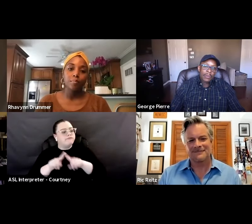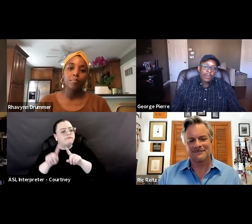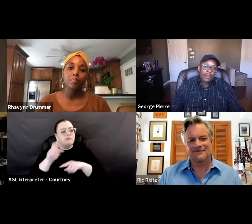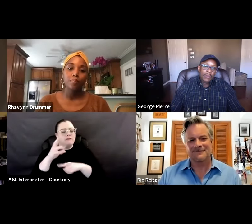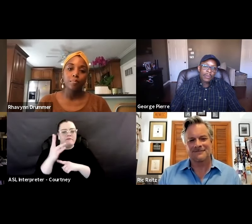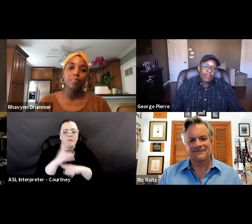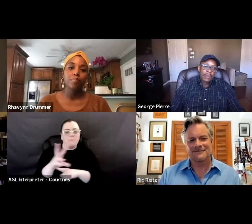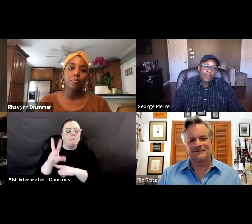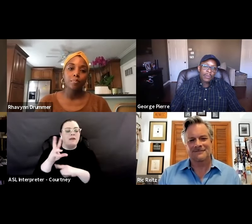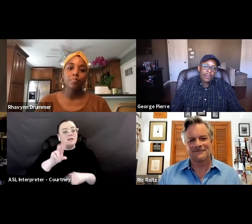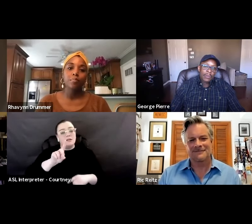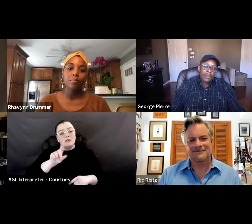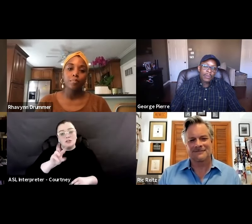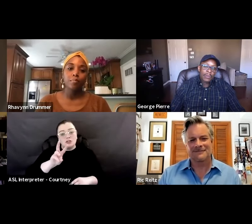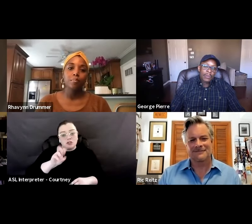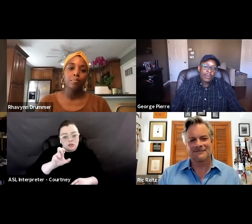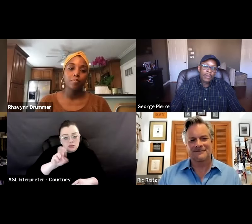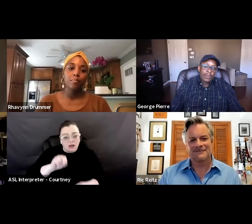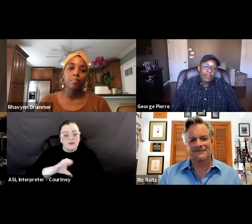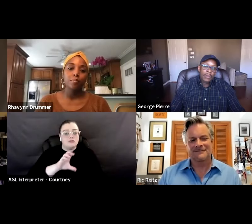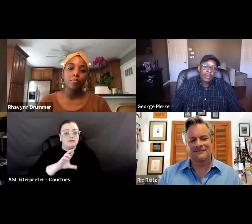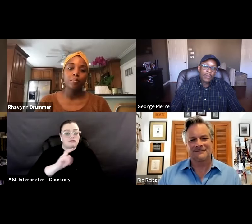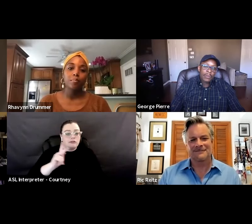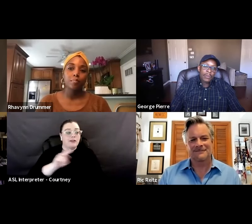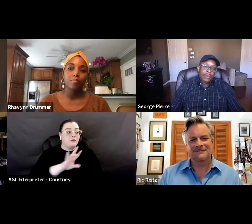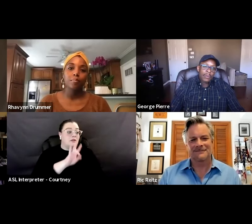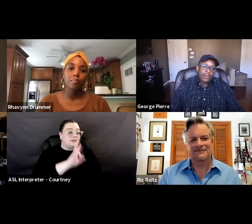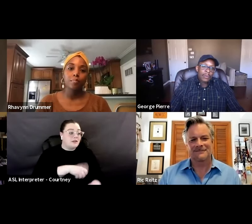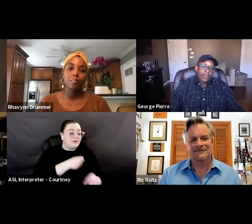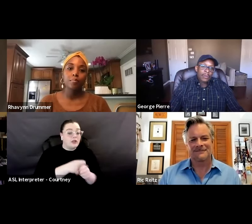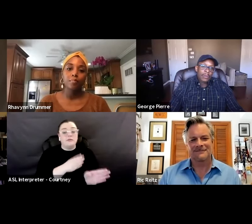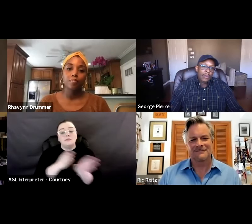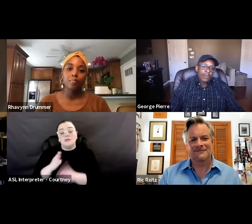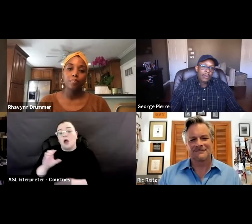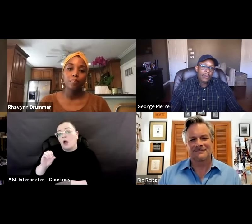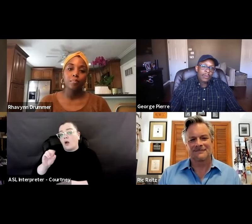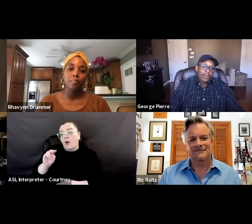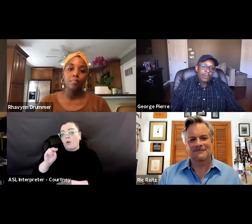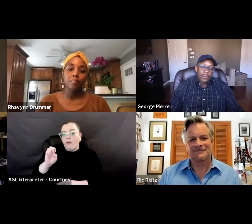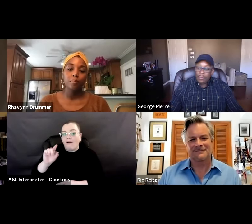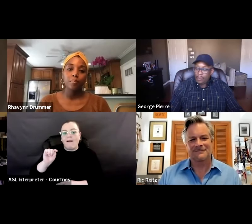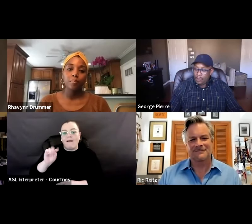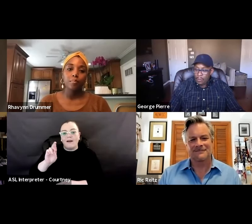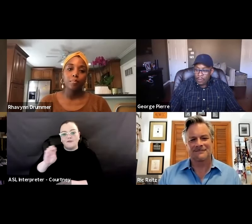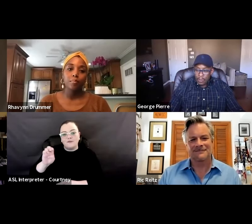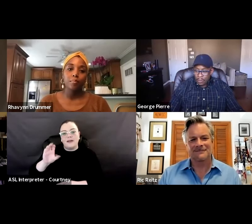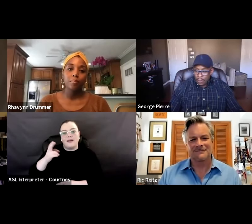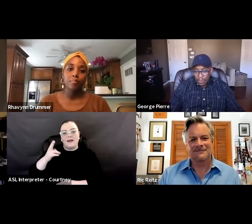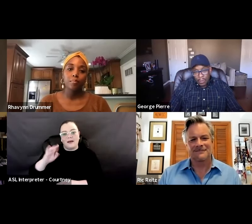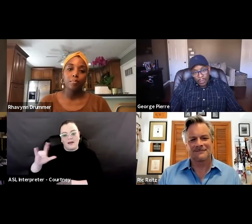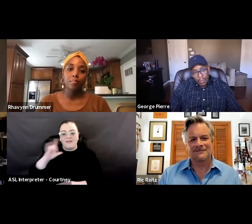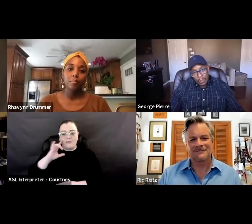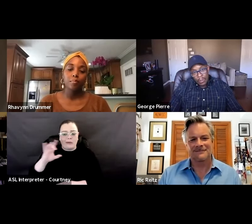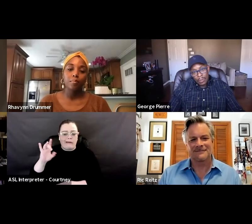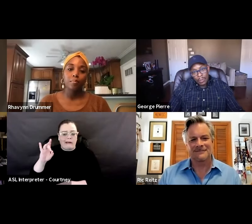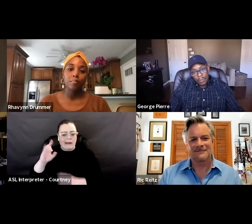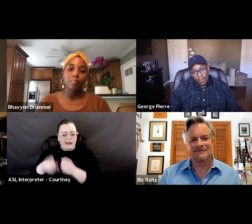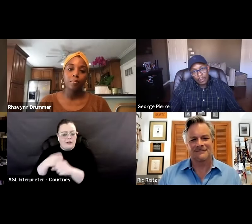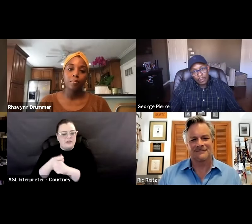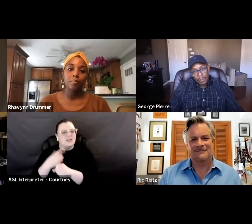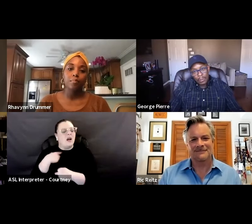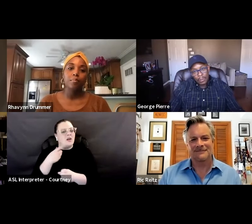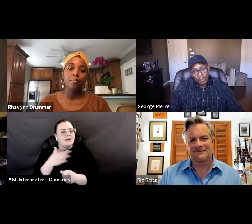I think, of One Tree Hill, when all of a sudden the actors that would normally drive from Atlanta to Wilmington for a live audition